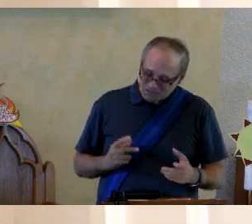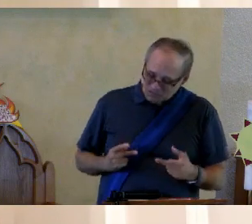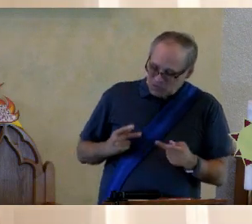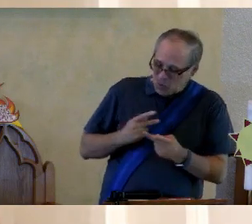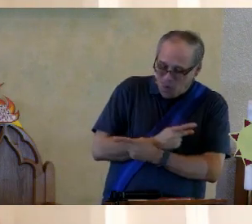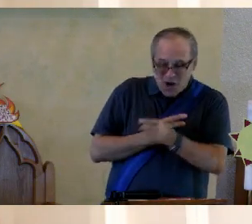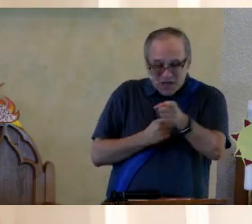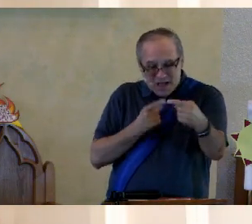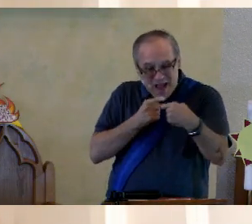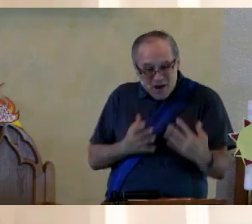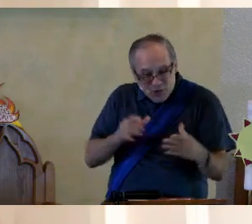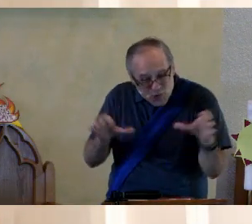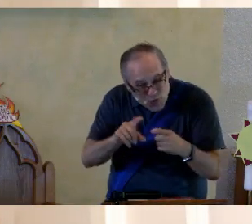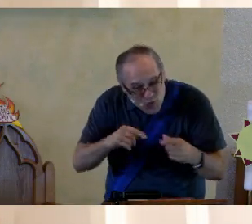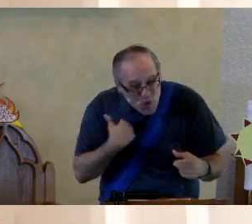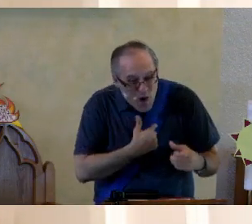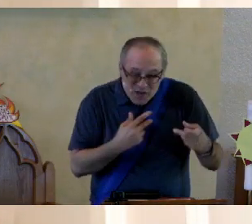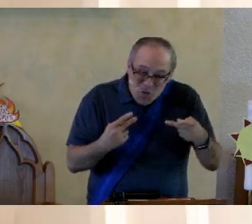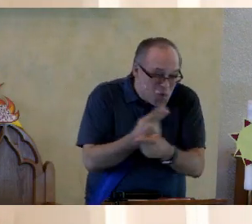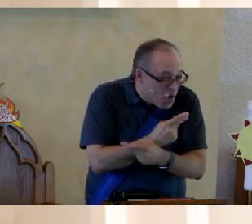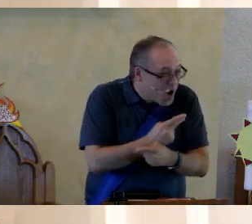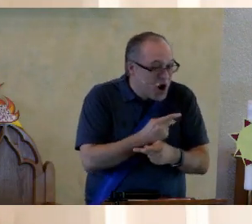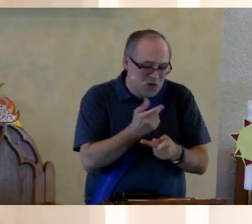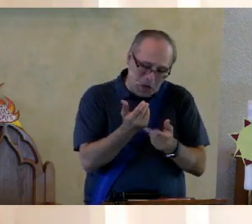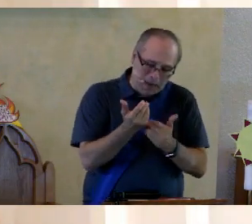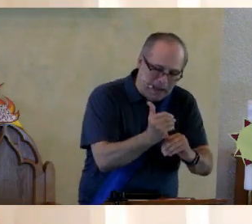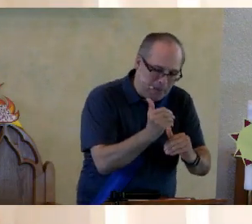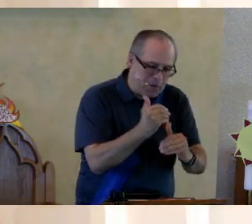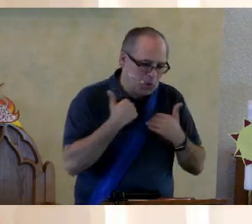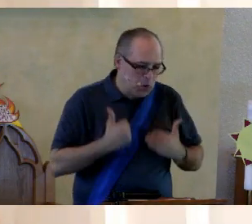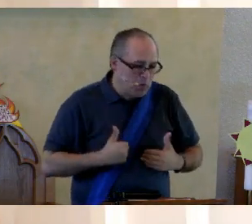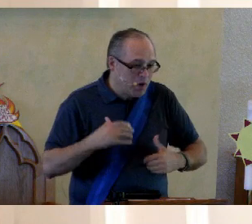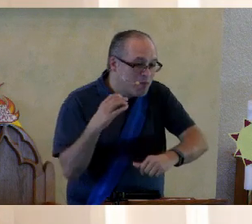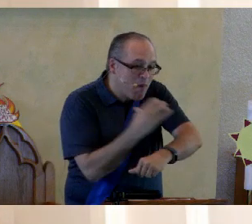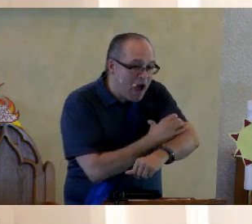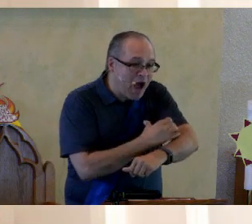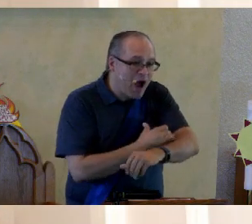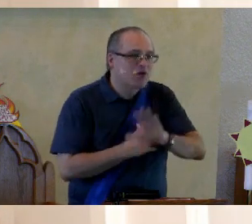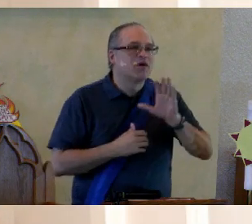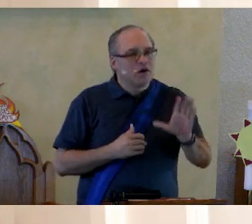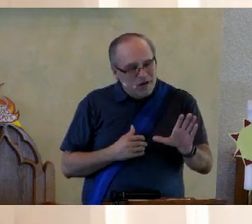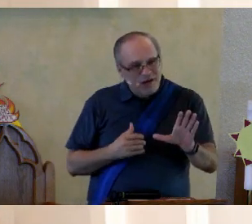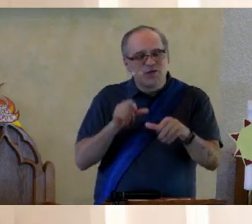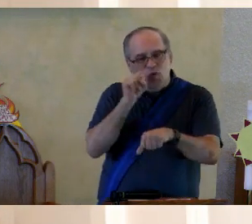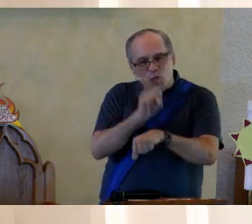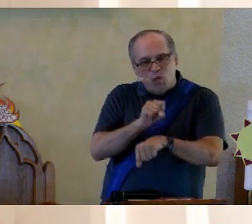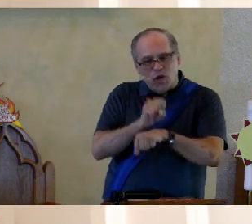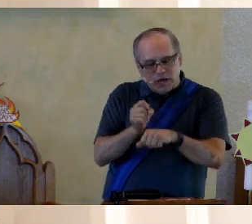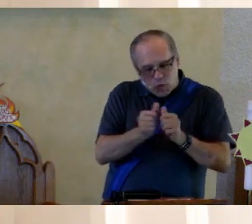do within their limited human power, it is still working together for good.